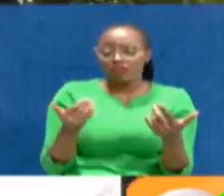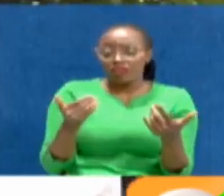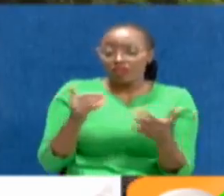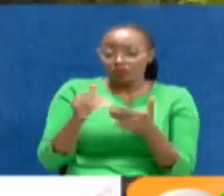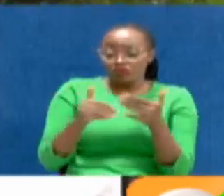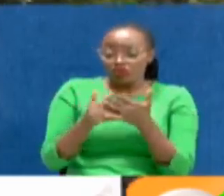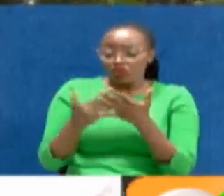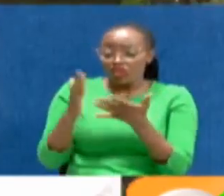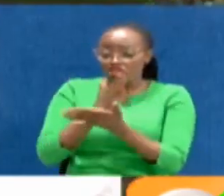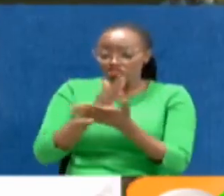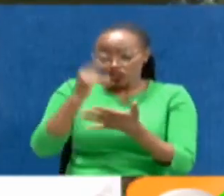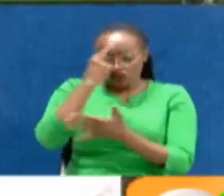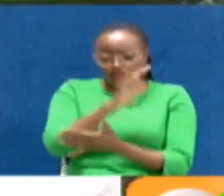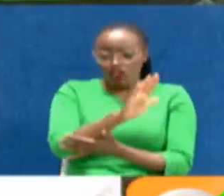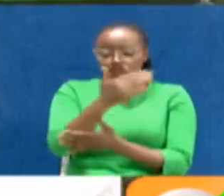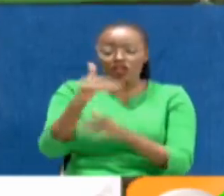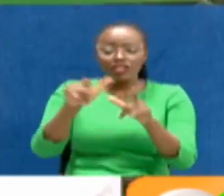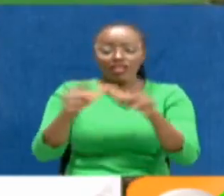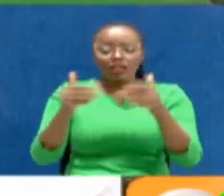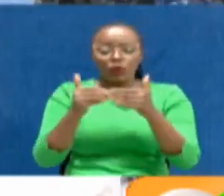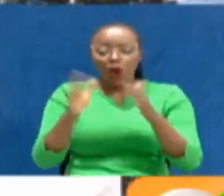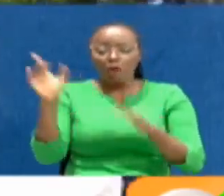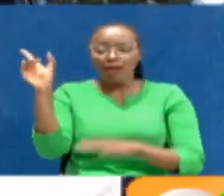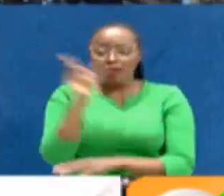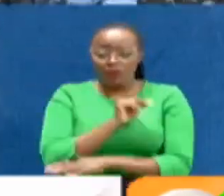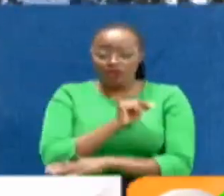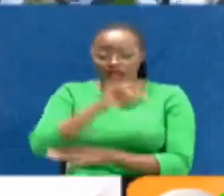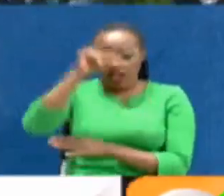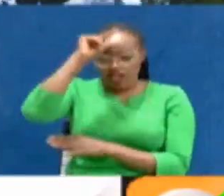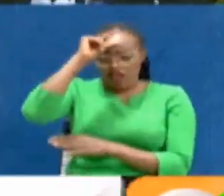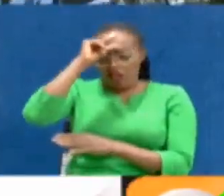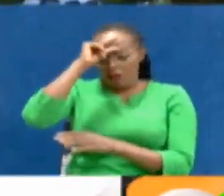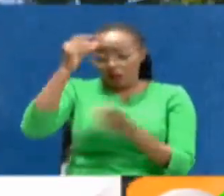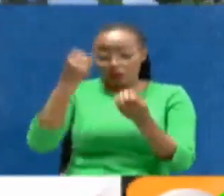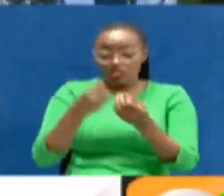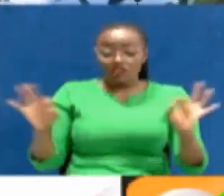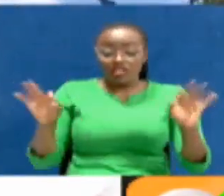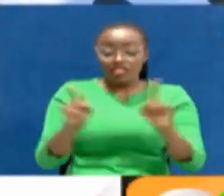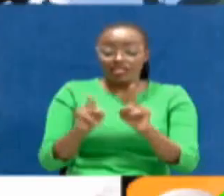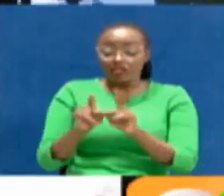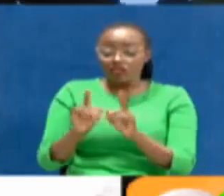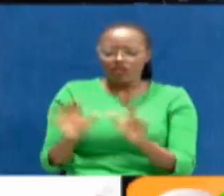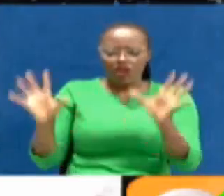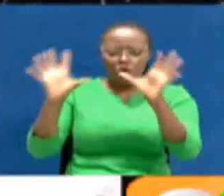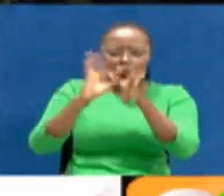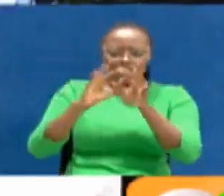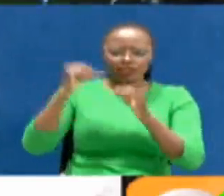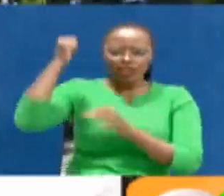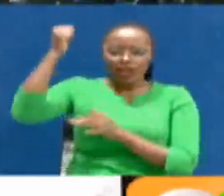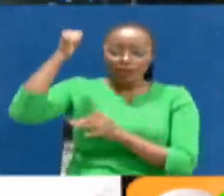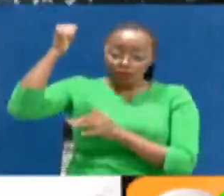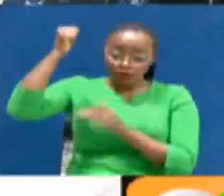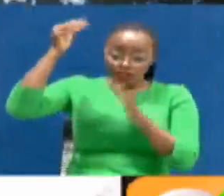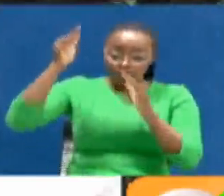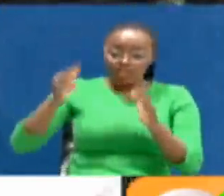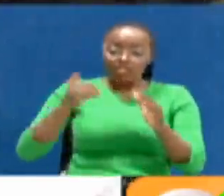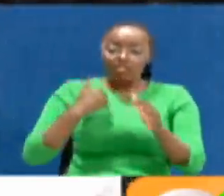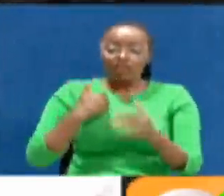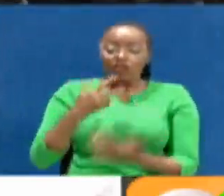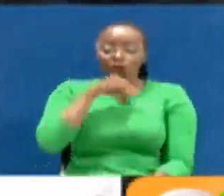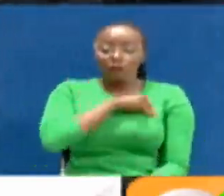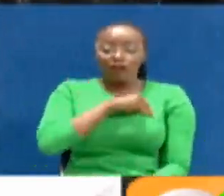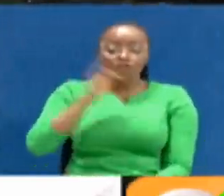floodgates to subdivision of the forest land were opened, a government walking away scot-free. Well-connected, powerful political individuals will